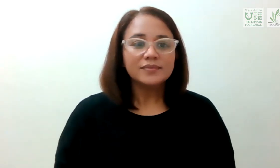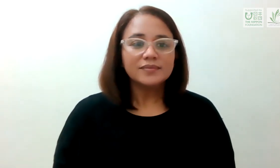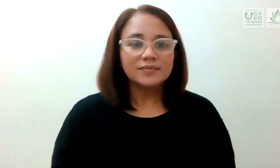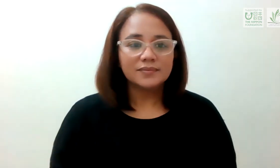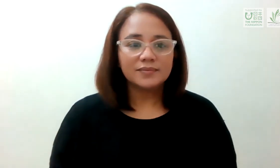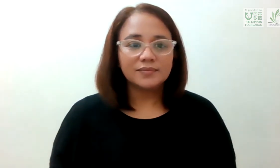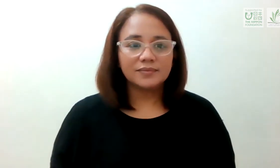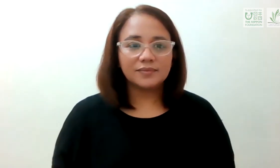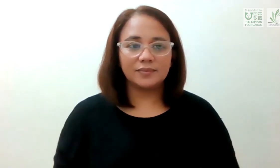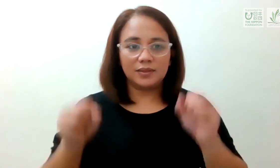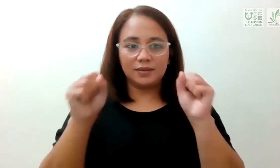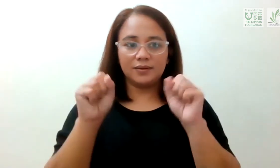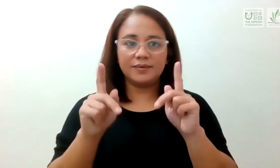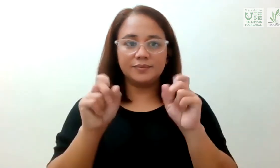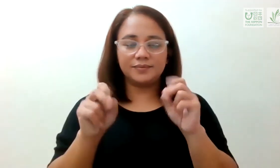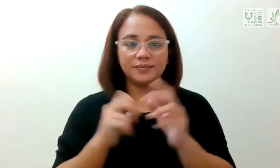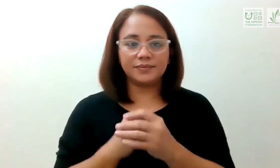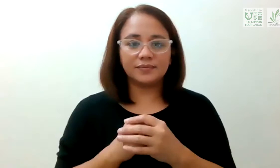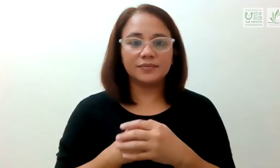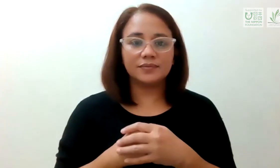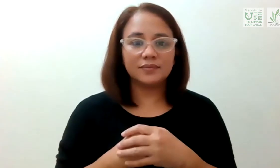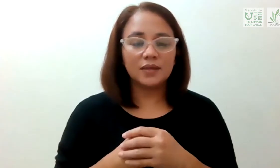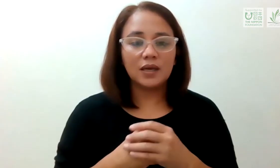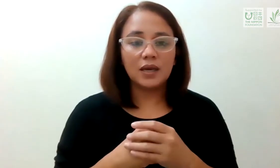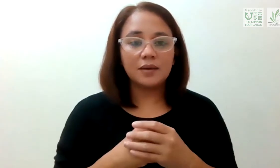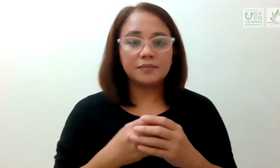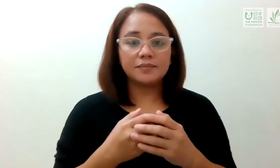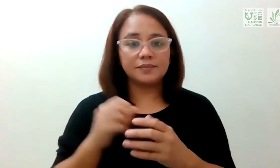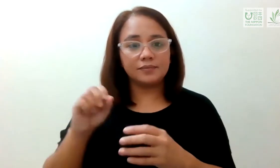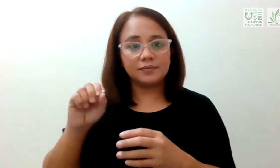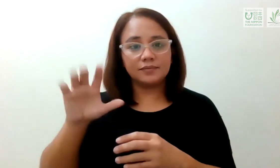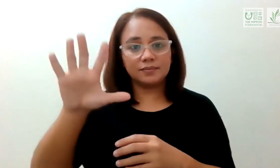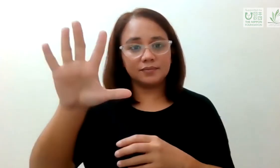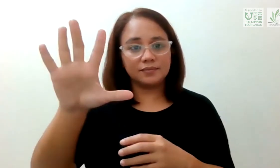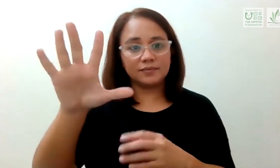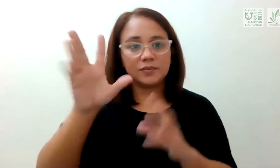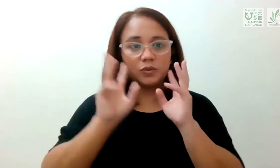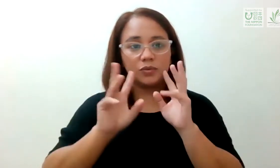Okay, I'm going to share screen now. Can